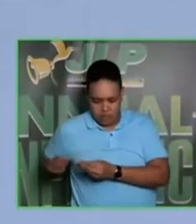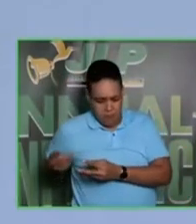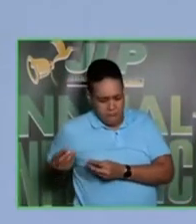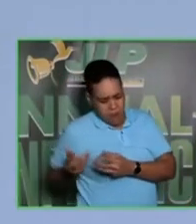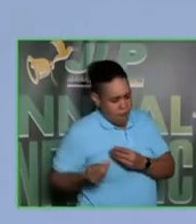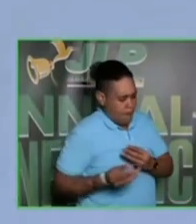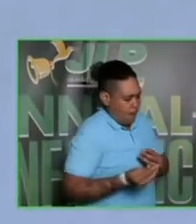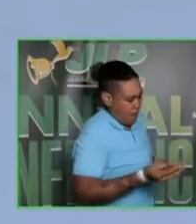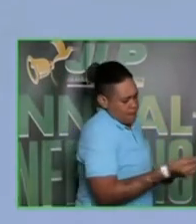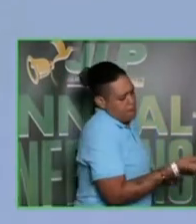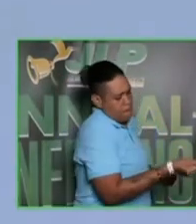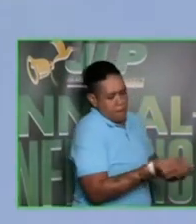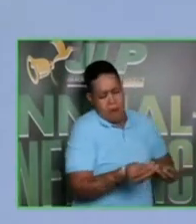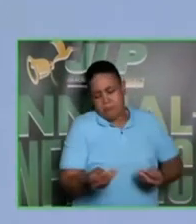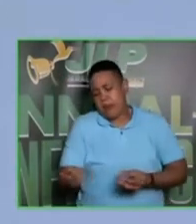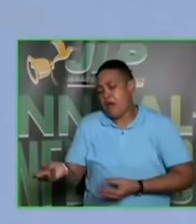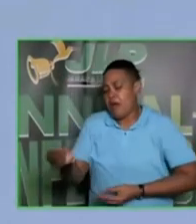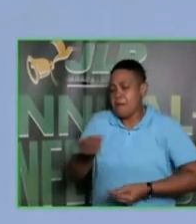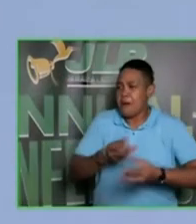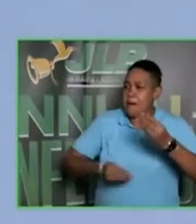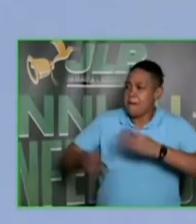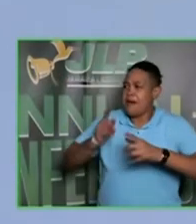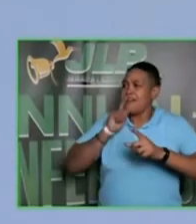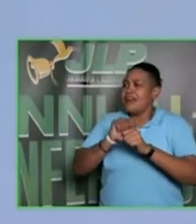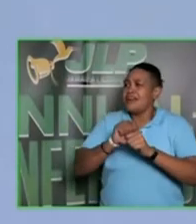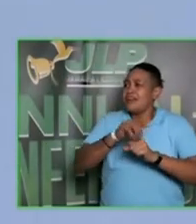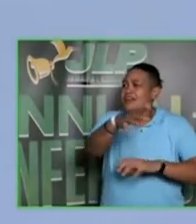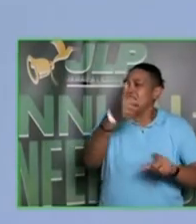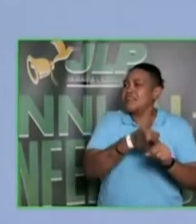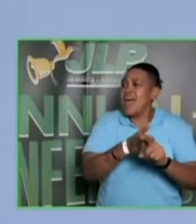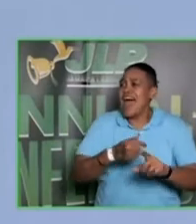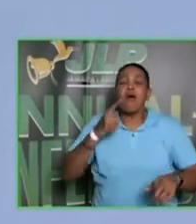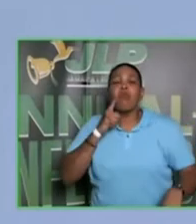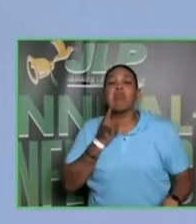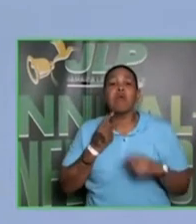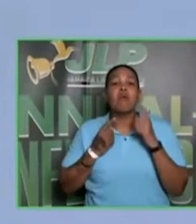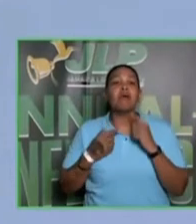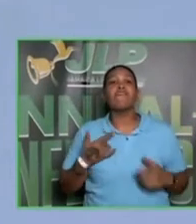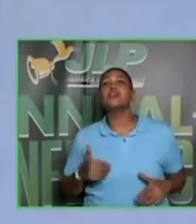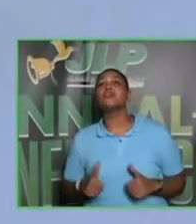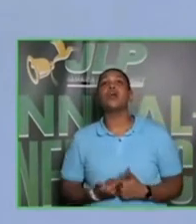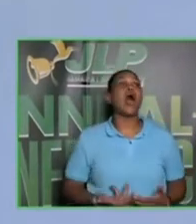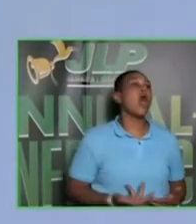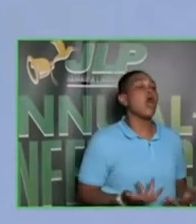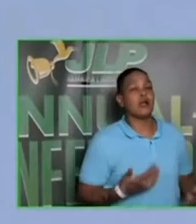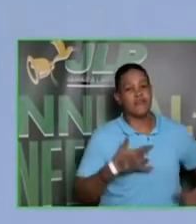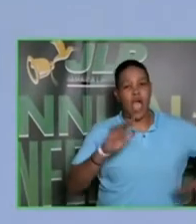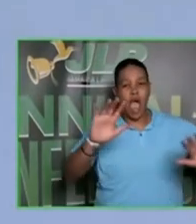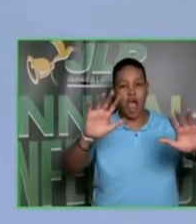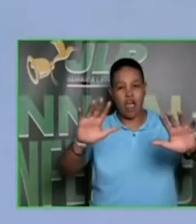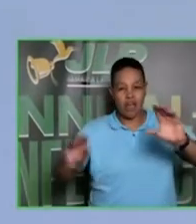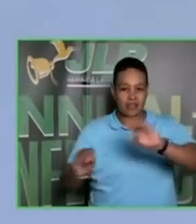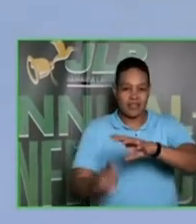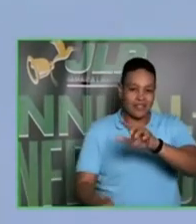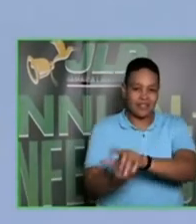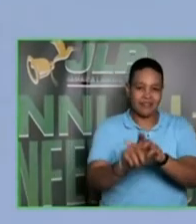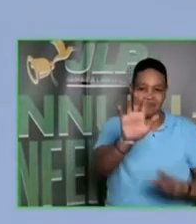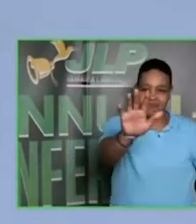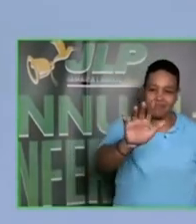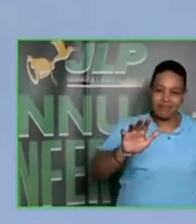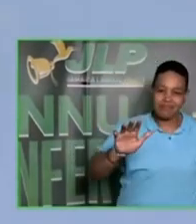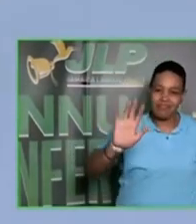the heavy waves and the white squall and challenges that come when you are running a country. My